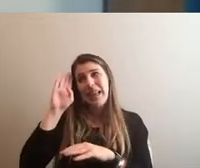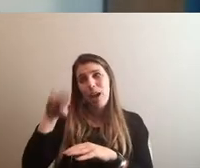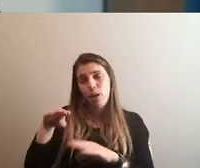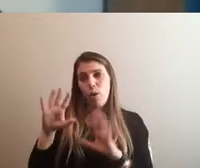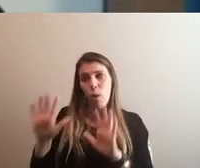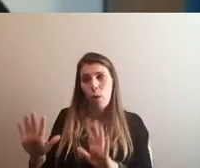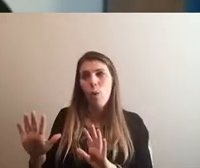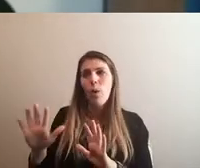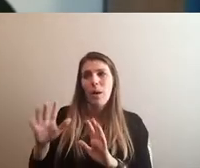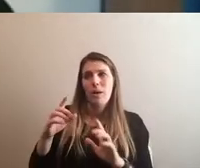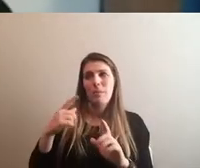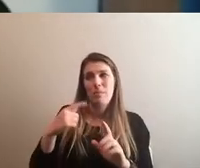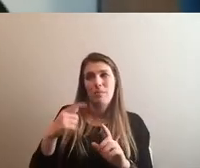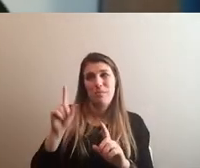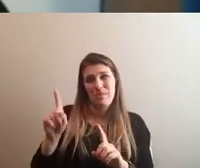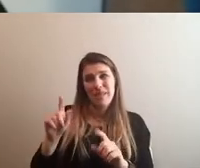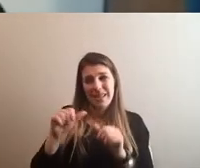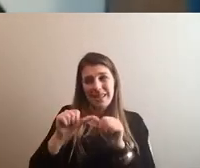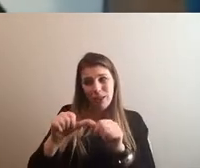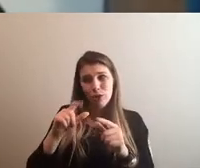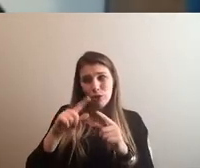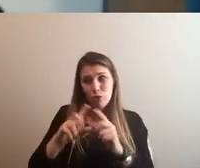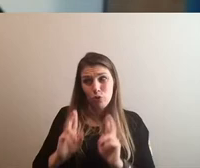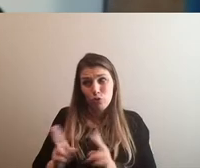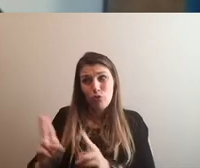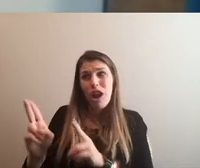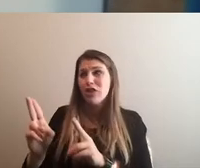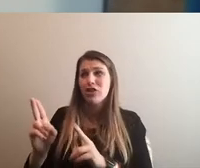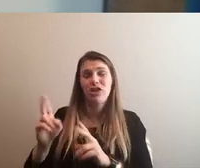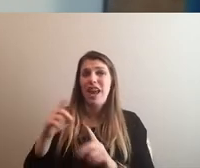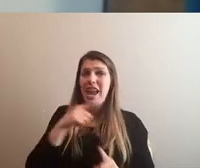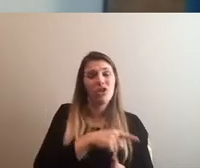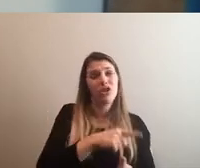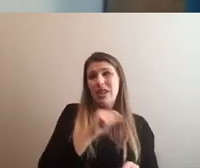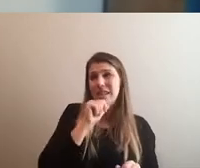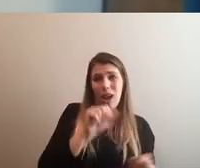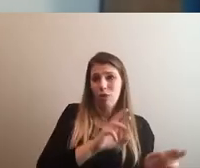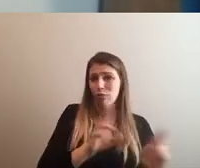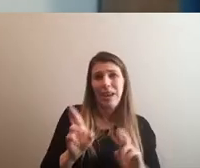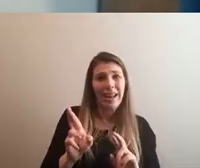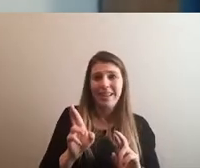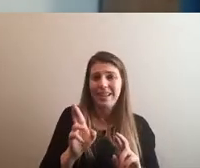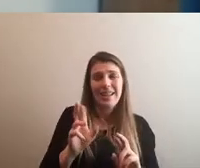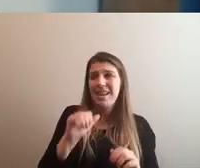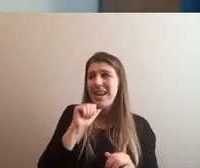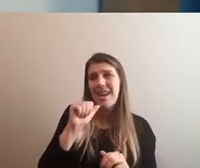but continuing to rush when we're having one of those moments